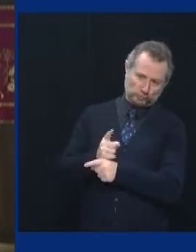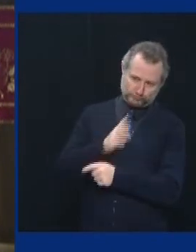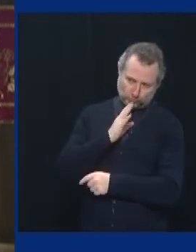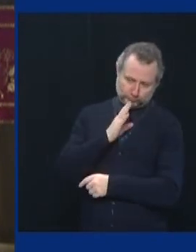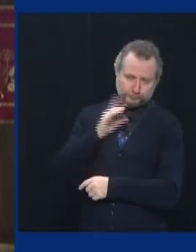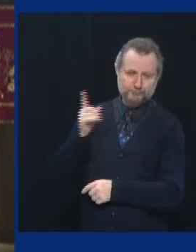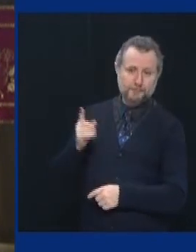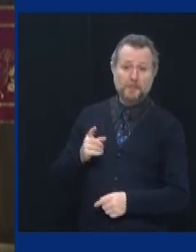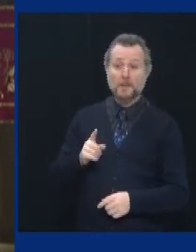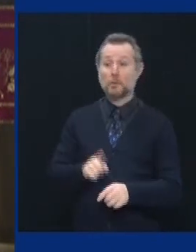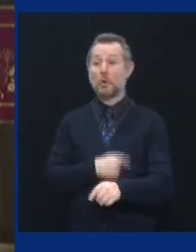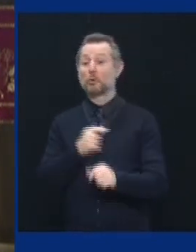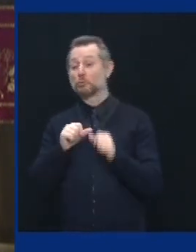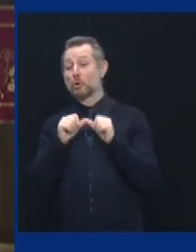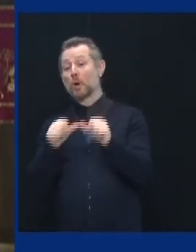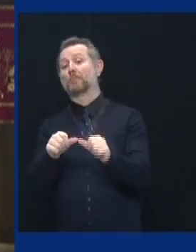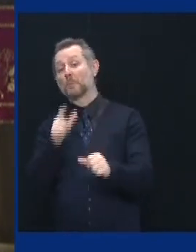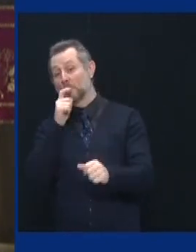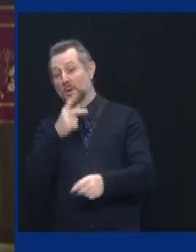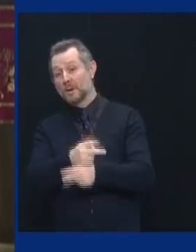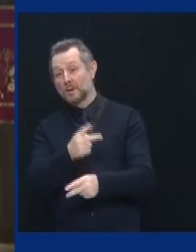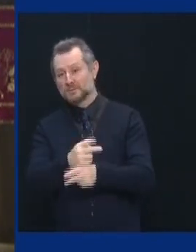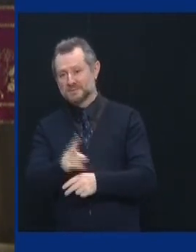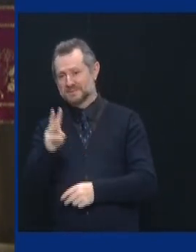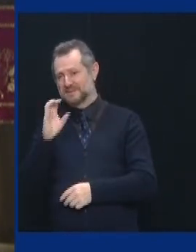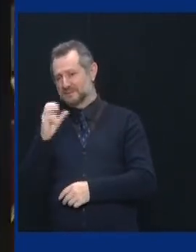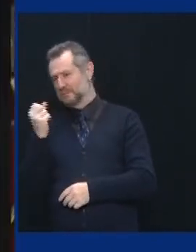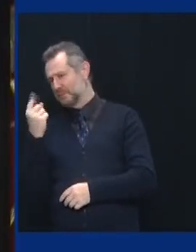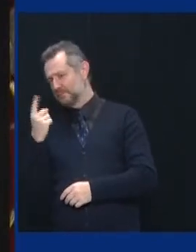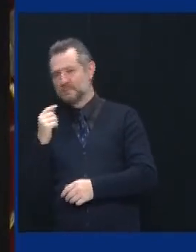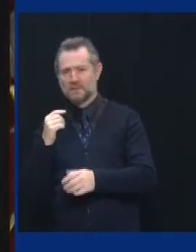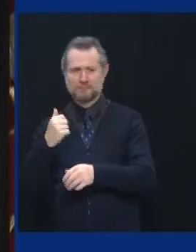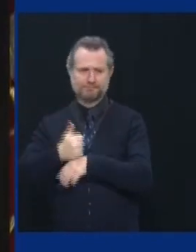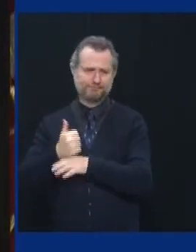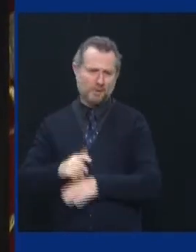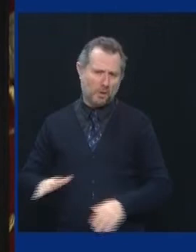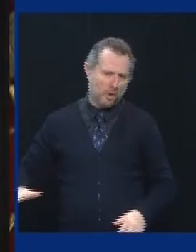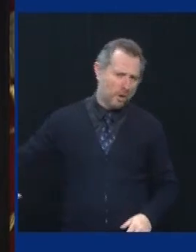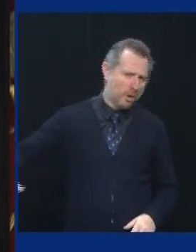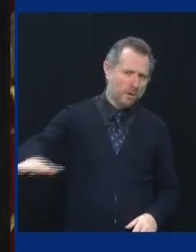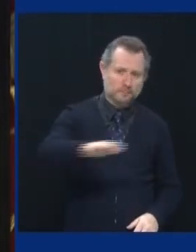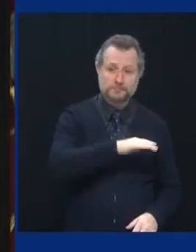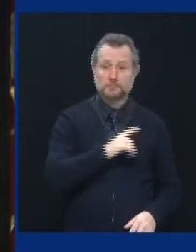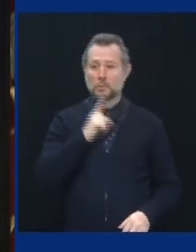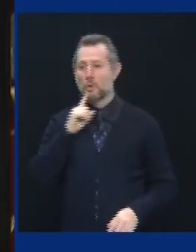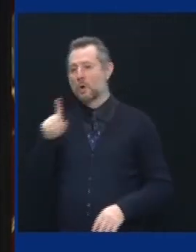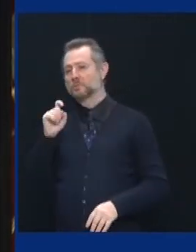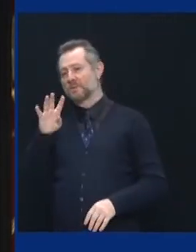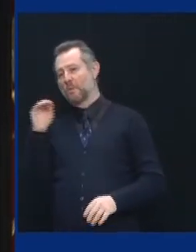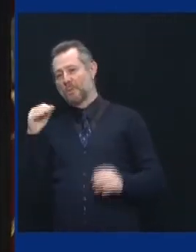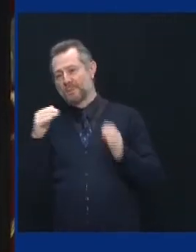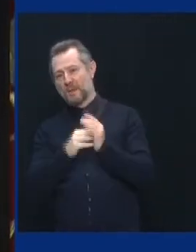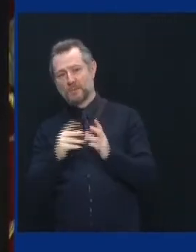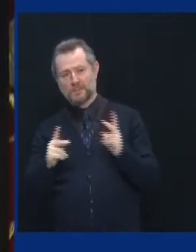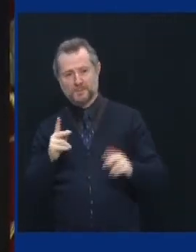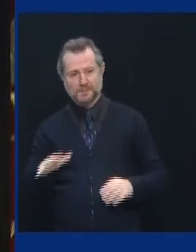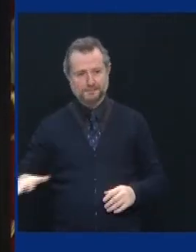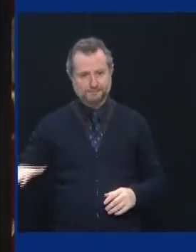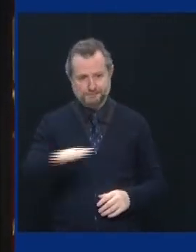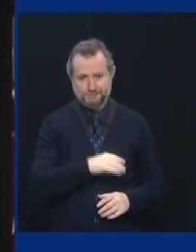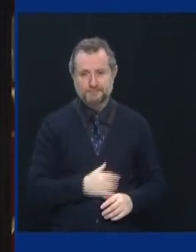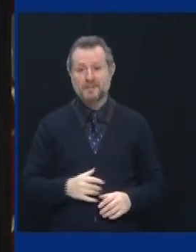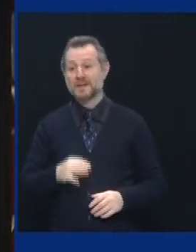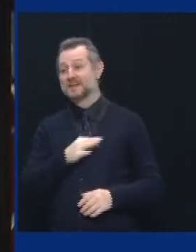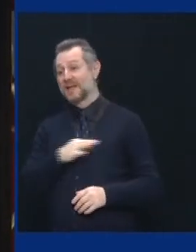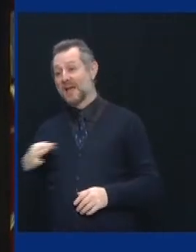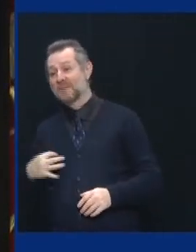facility program, 611 facilities enrolled in this program. There's 140,000 approximately, 140,000 nursing home staff,